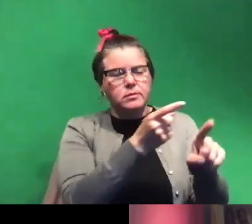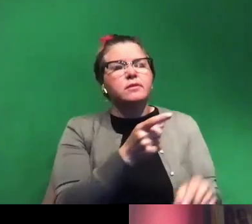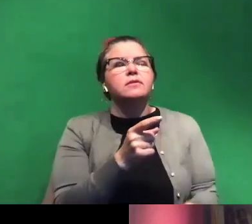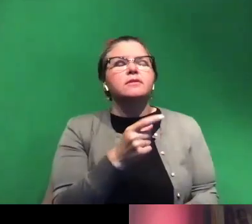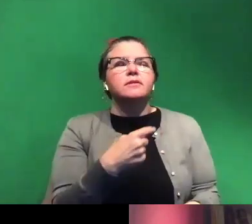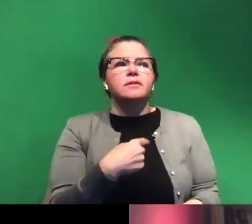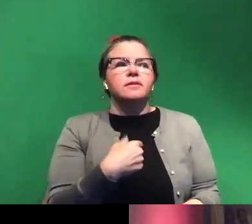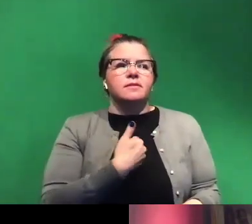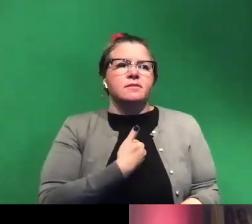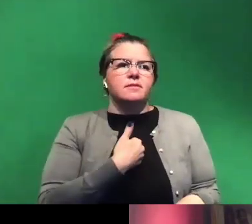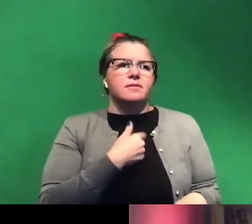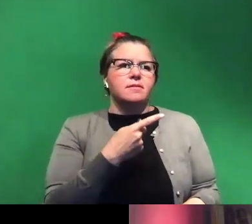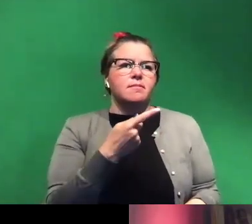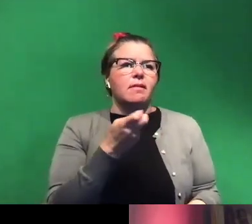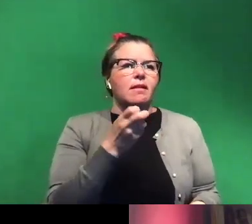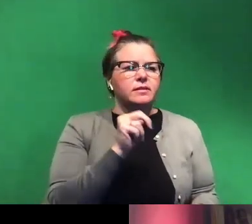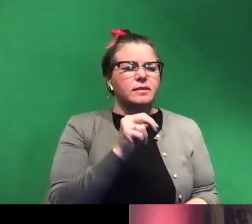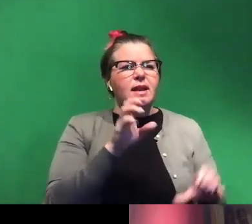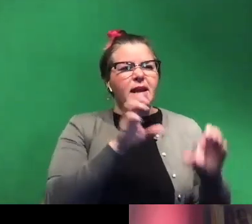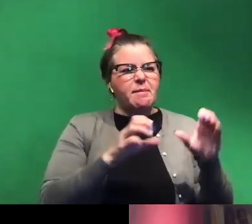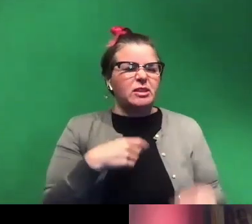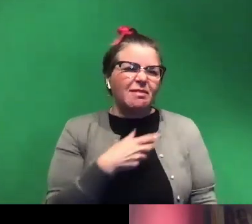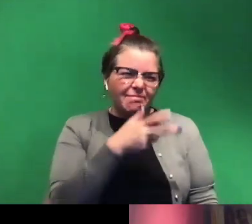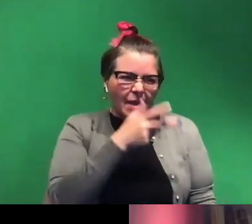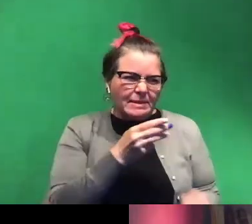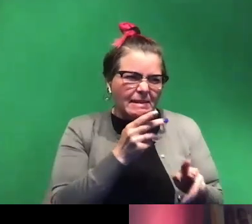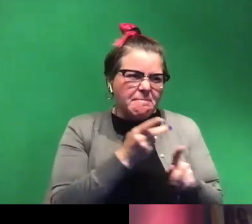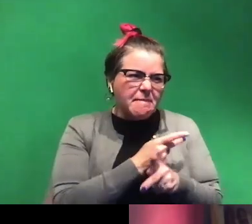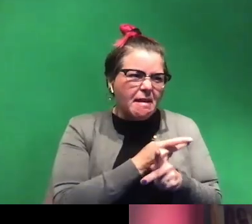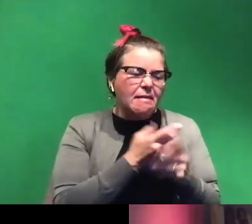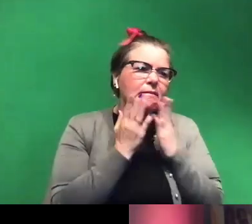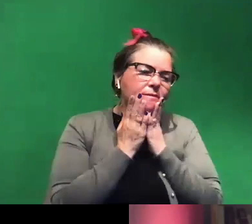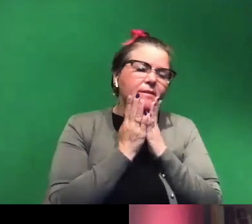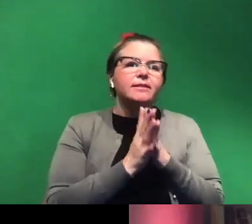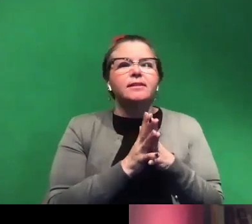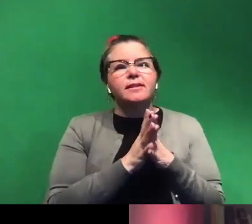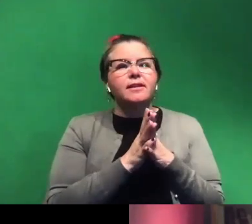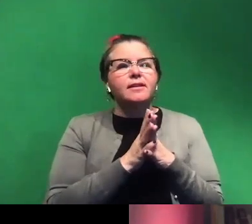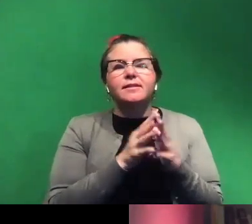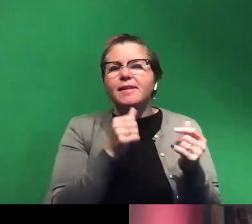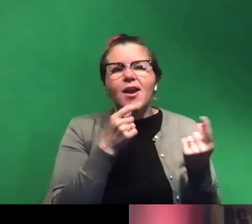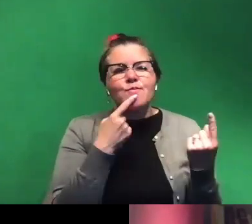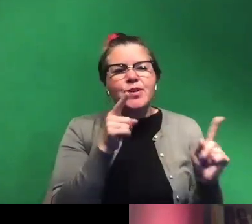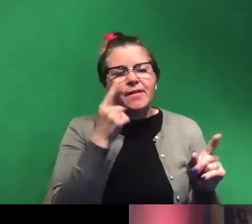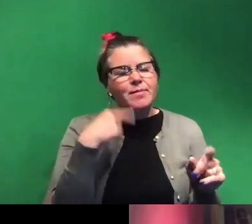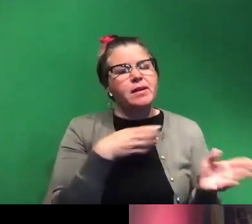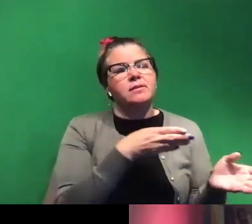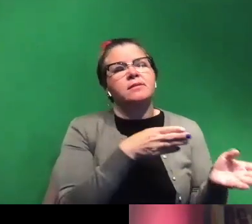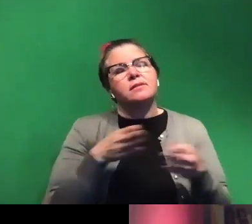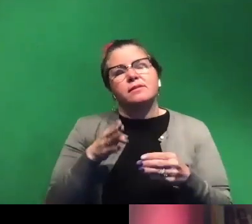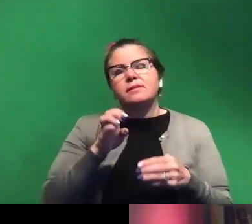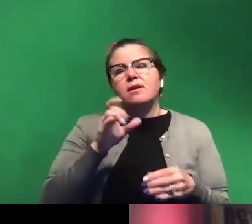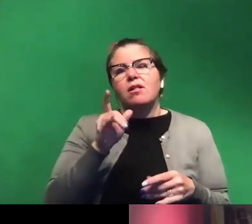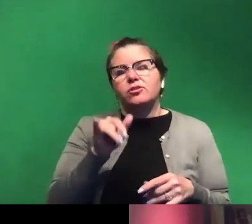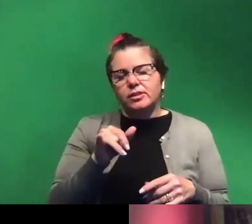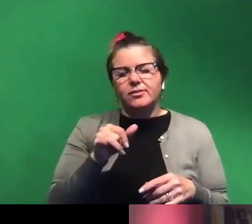like plankton chemistry. I'm like, but I'm bad at math though. And so that it didn't really work out. And I shifted into ecology, and that also